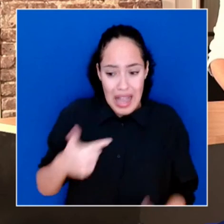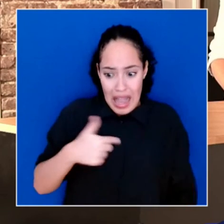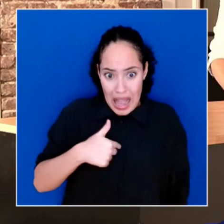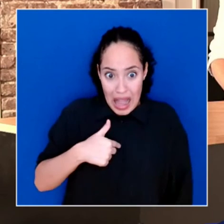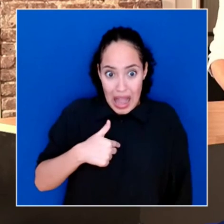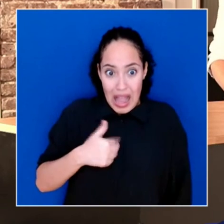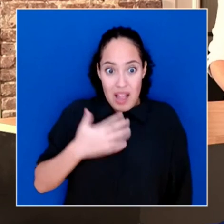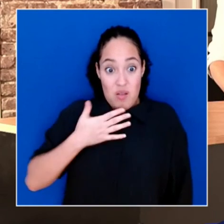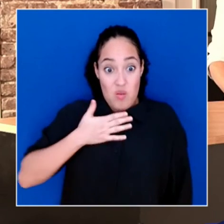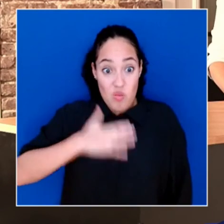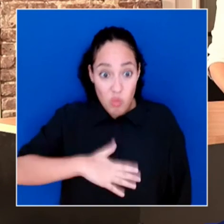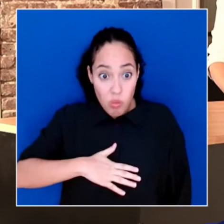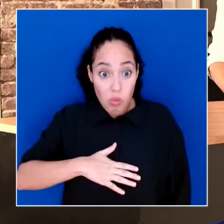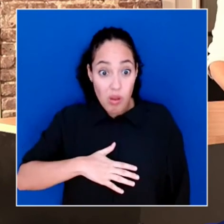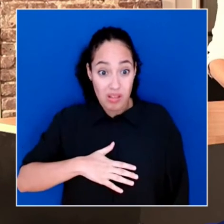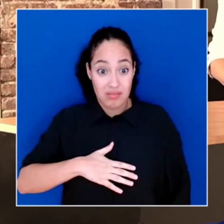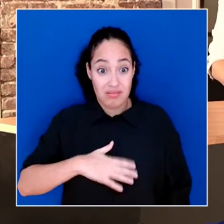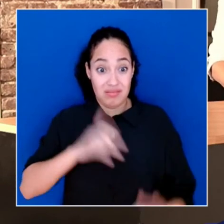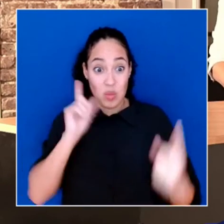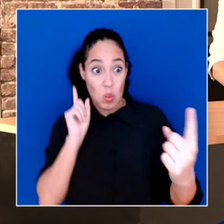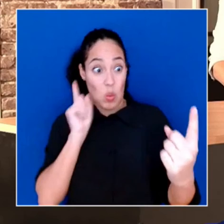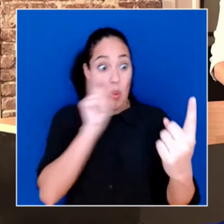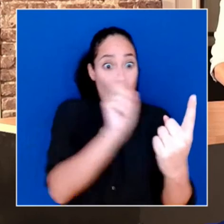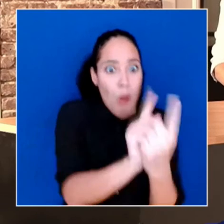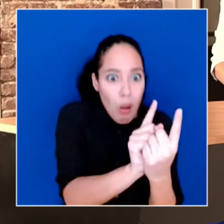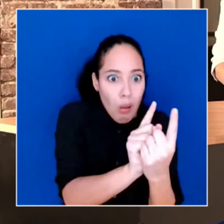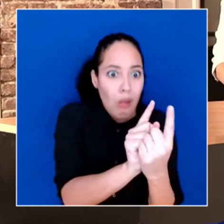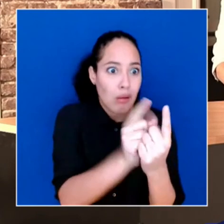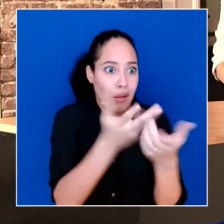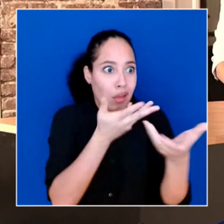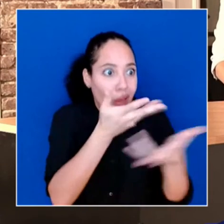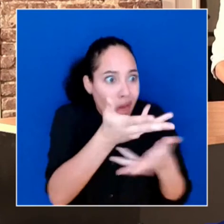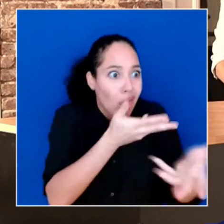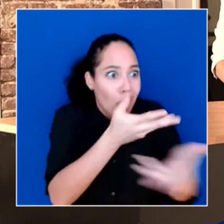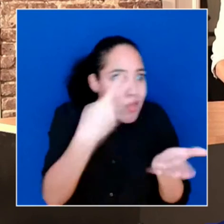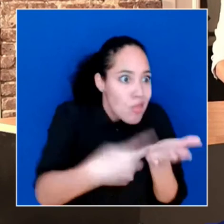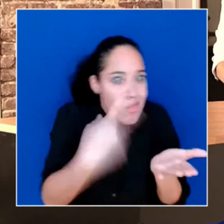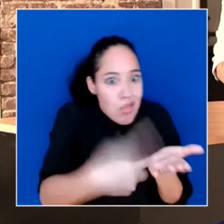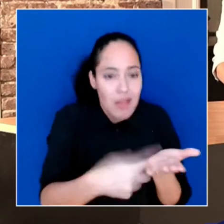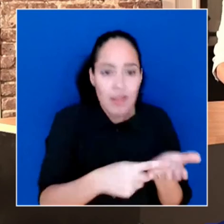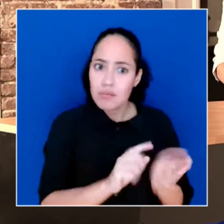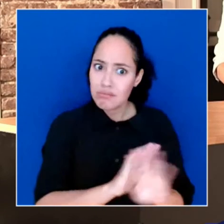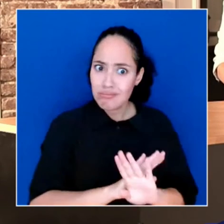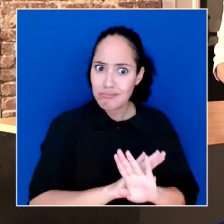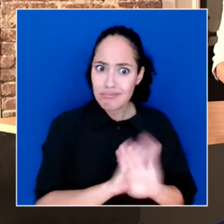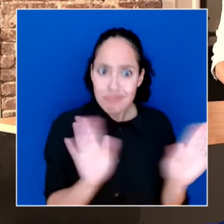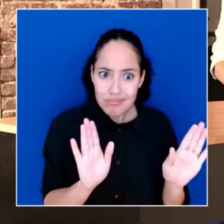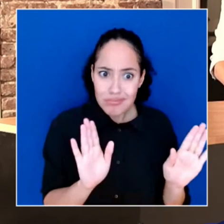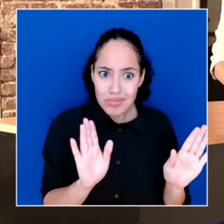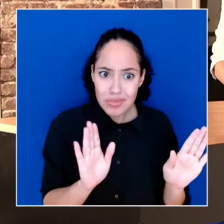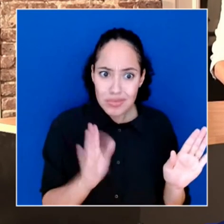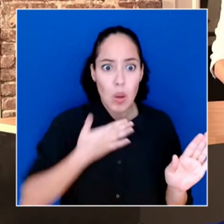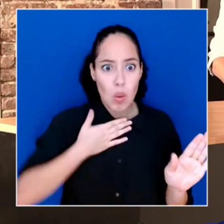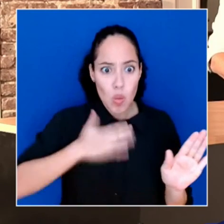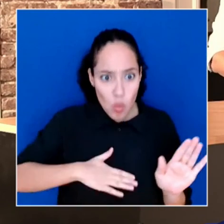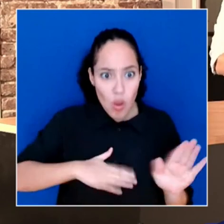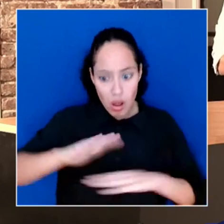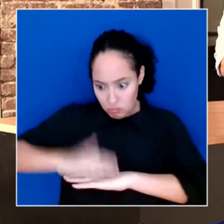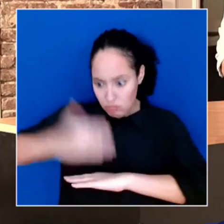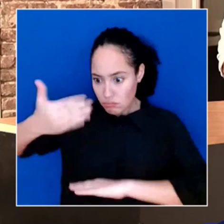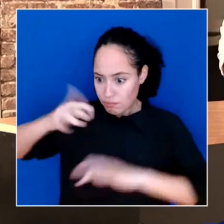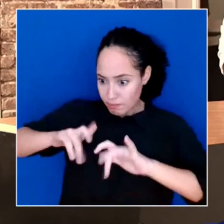with this. And I have a life, I want to do different things. So if you say that I can do this online, let me do this online.